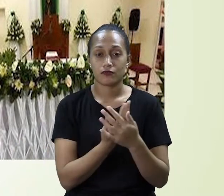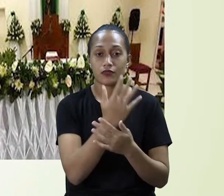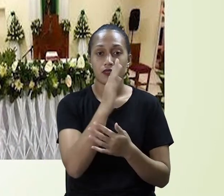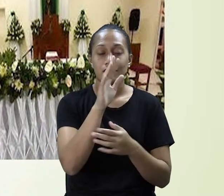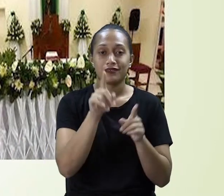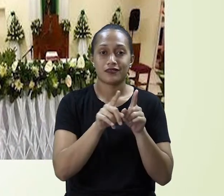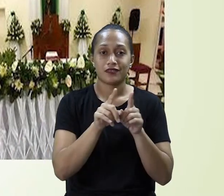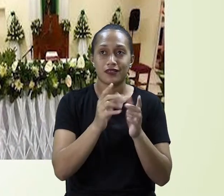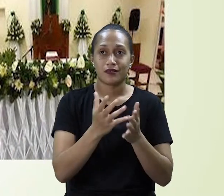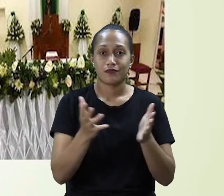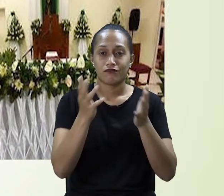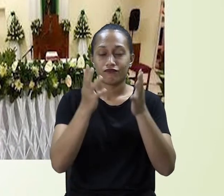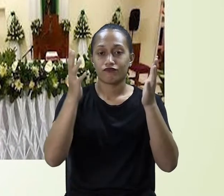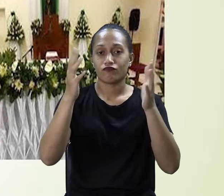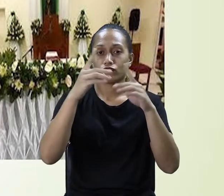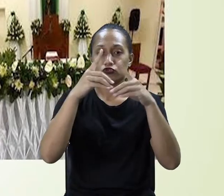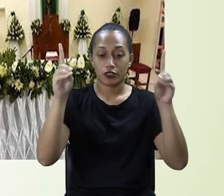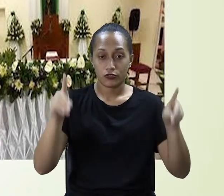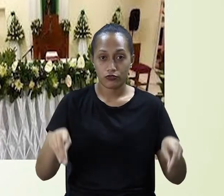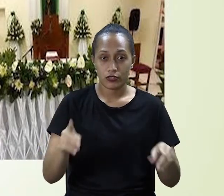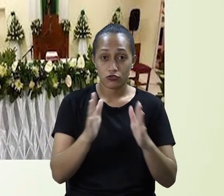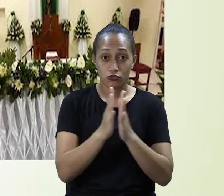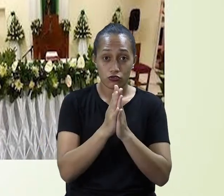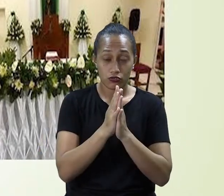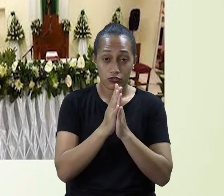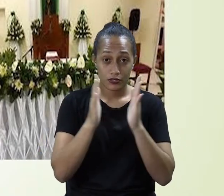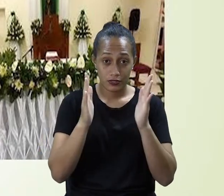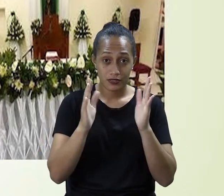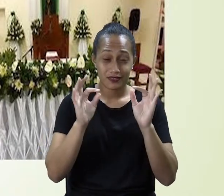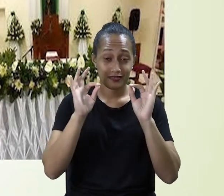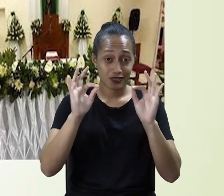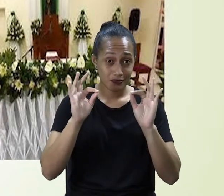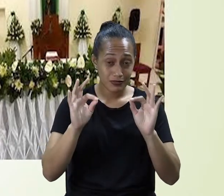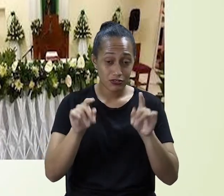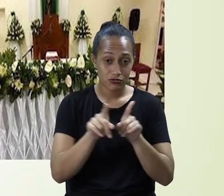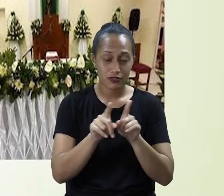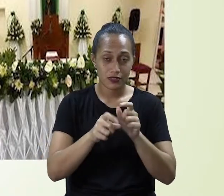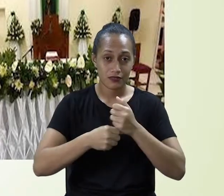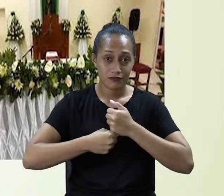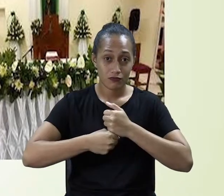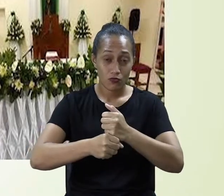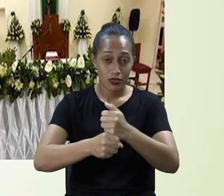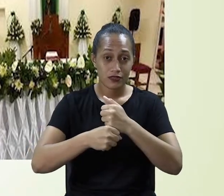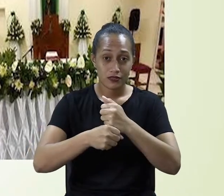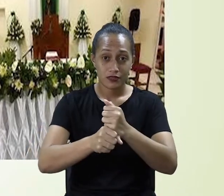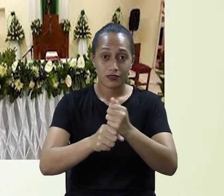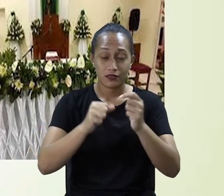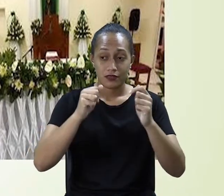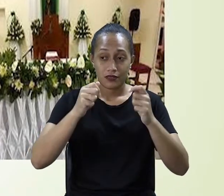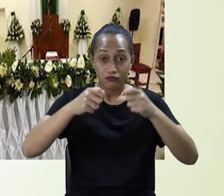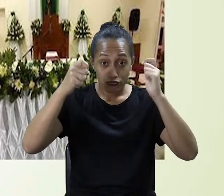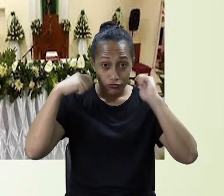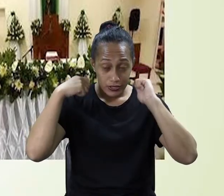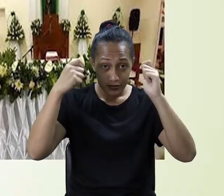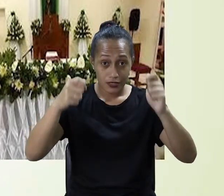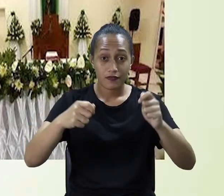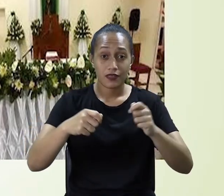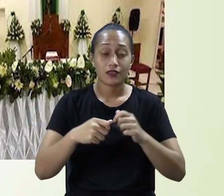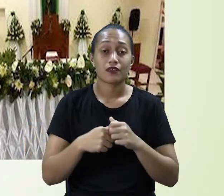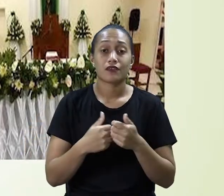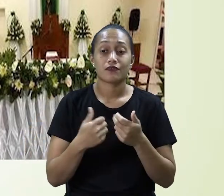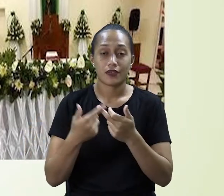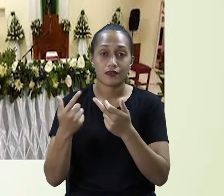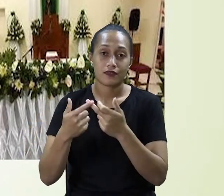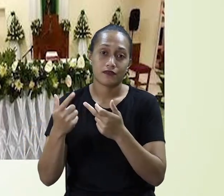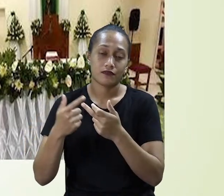churches and special occasions such as weddings, prize giving, and so forth. They even produce